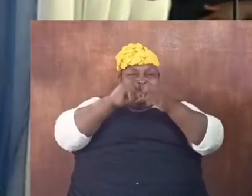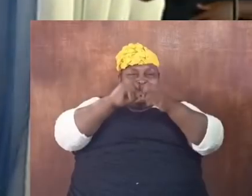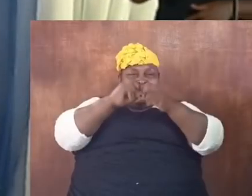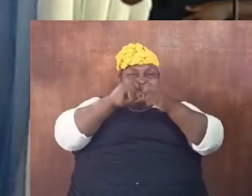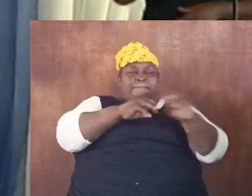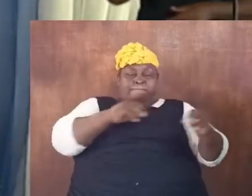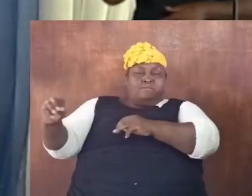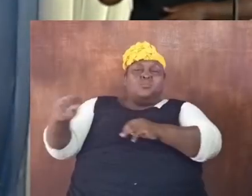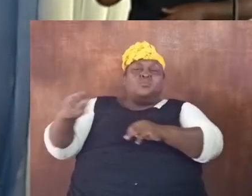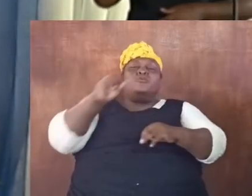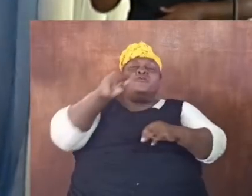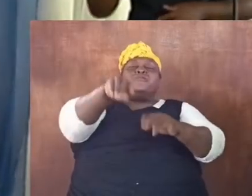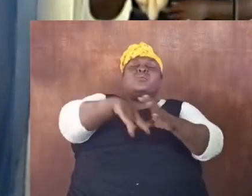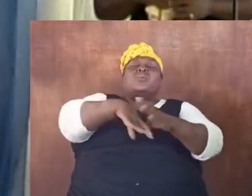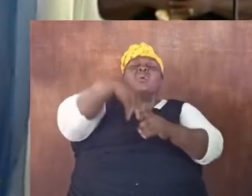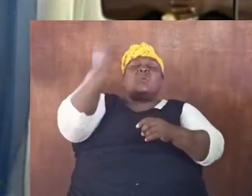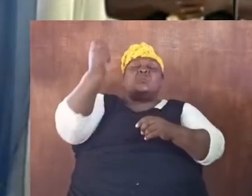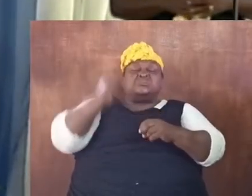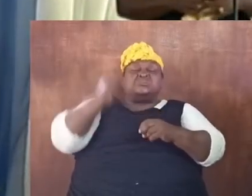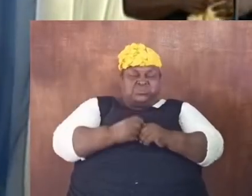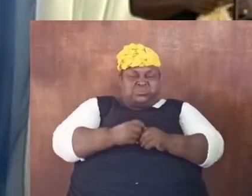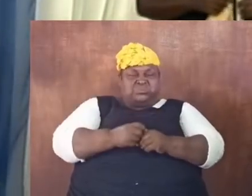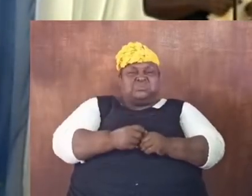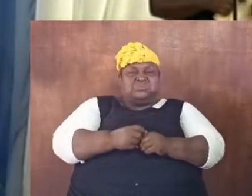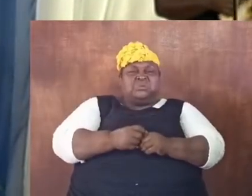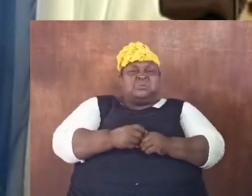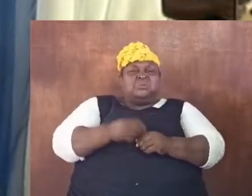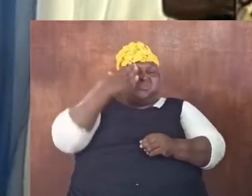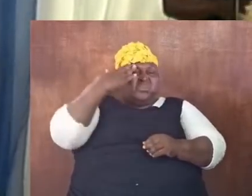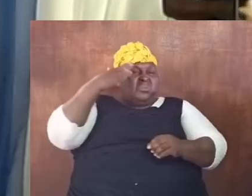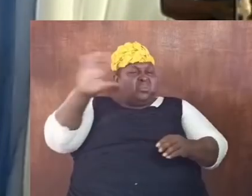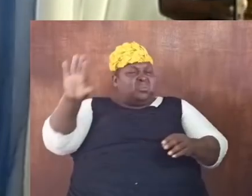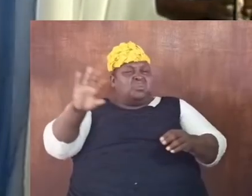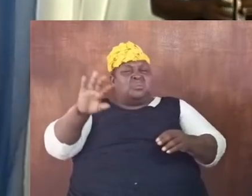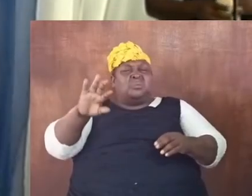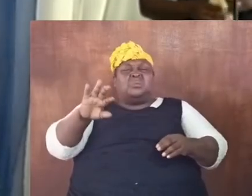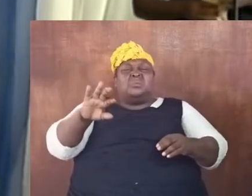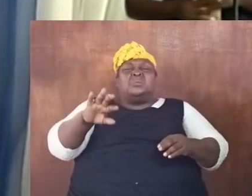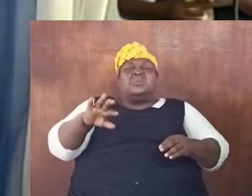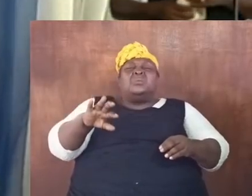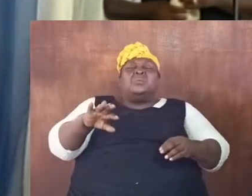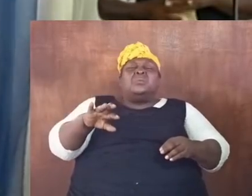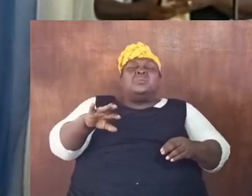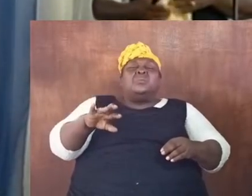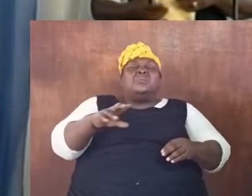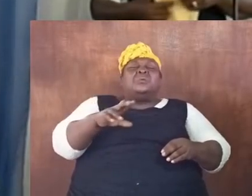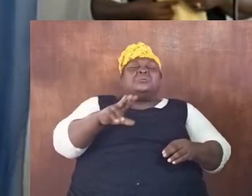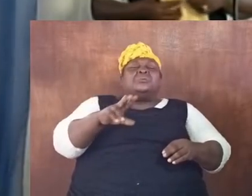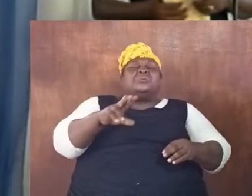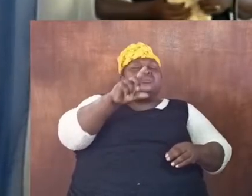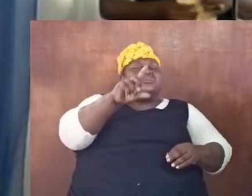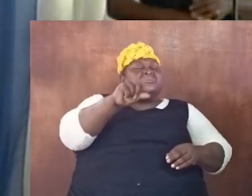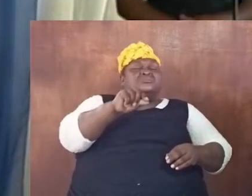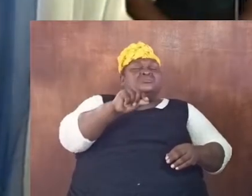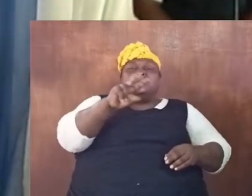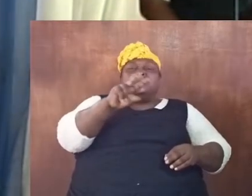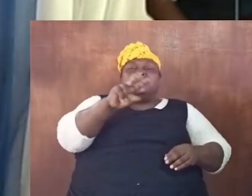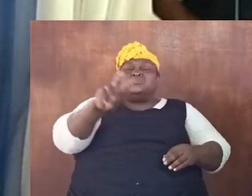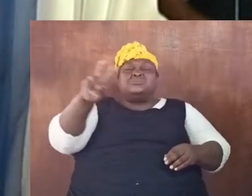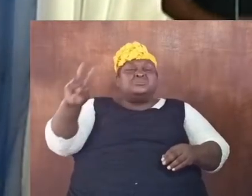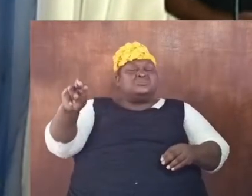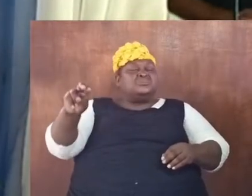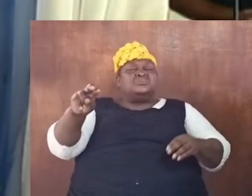know what the end of 2020 is going to come with. We don't know. But don't let nothing move you from out the house of the